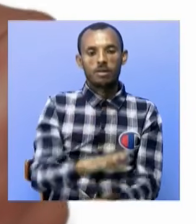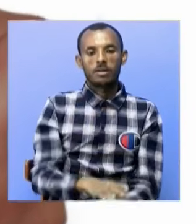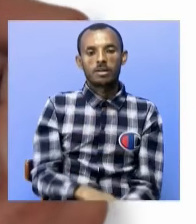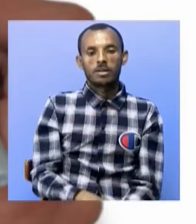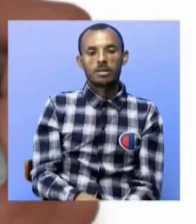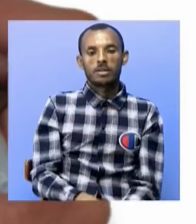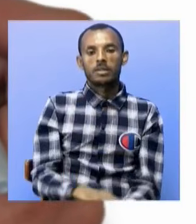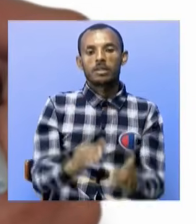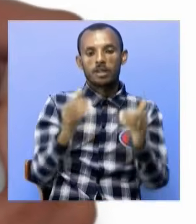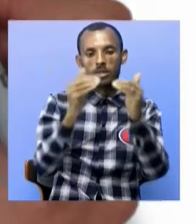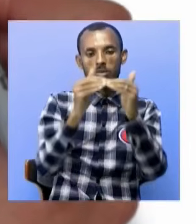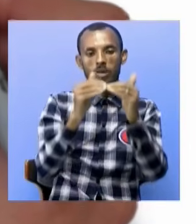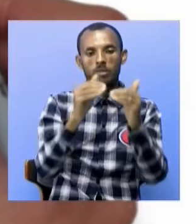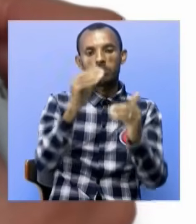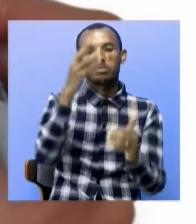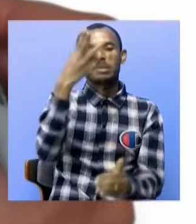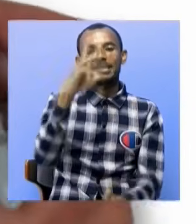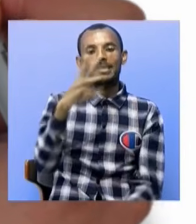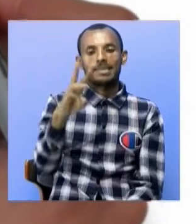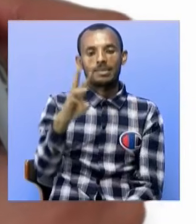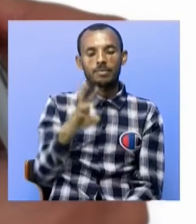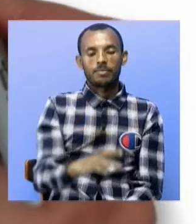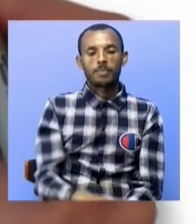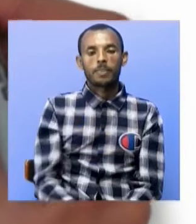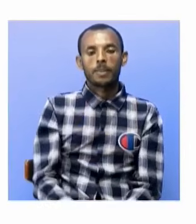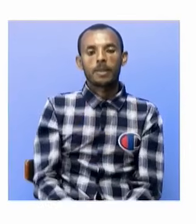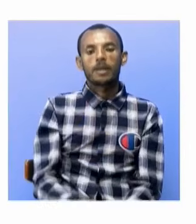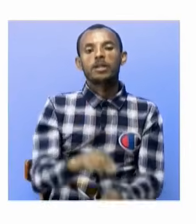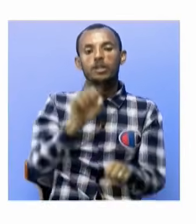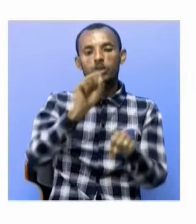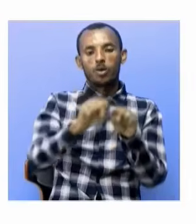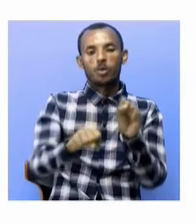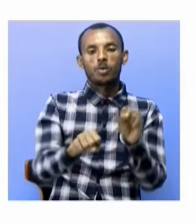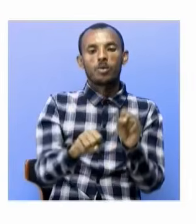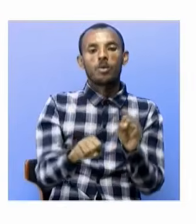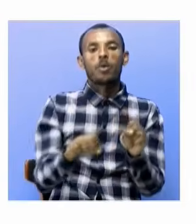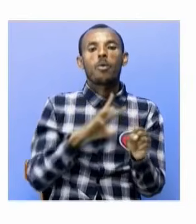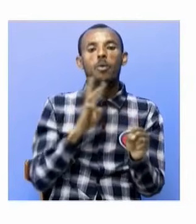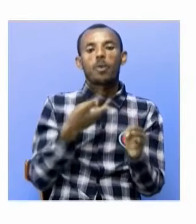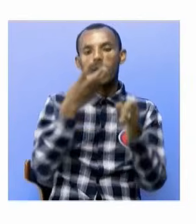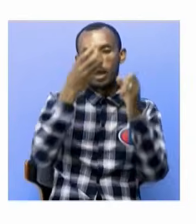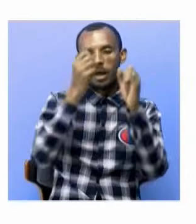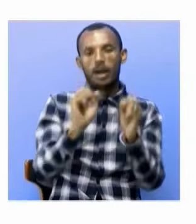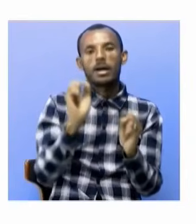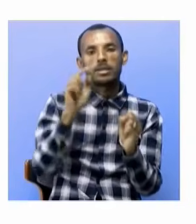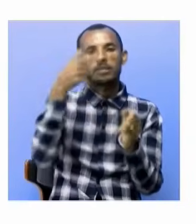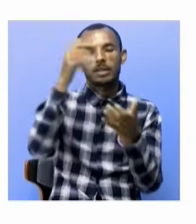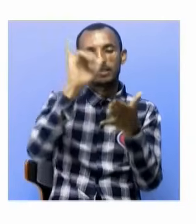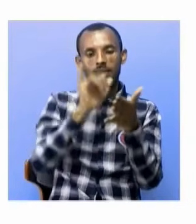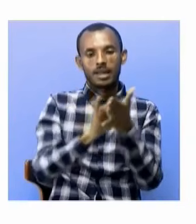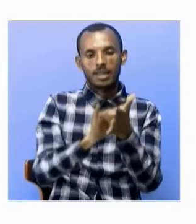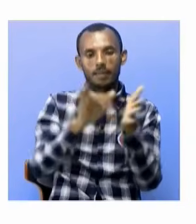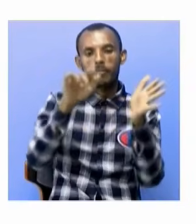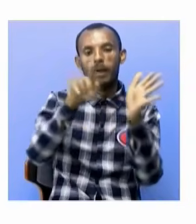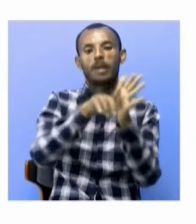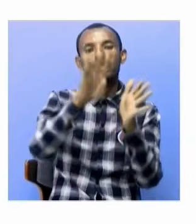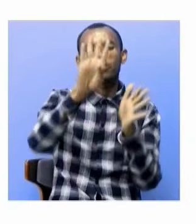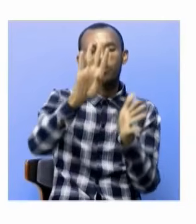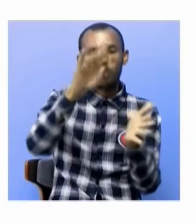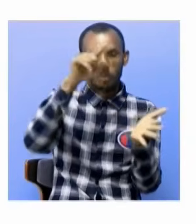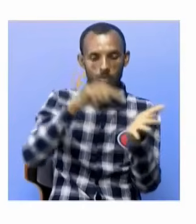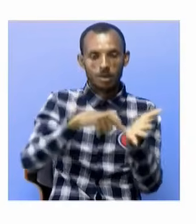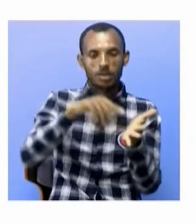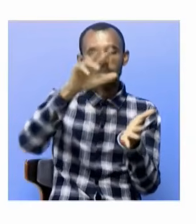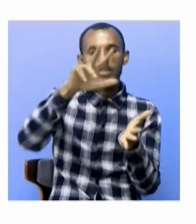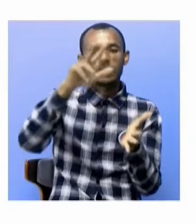4. Its result is 16. So we can say that minus 4.3